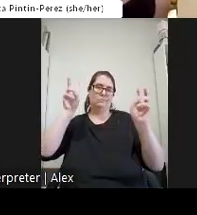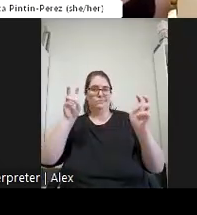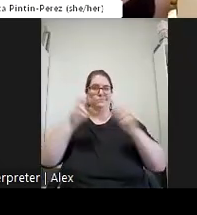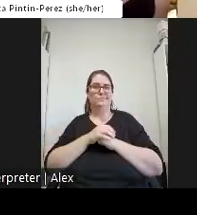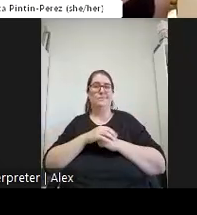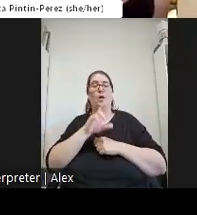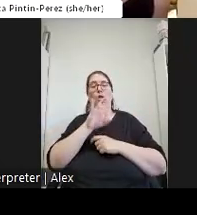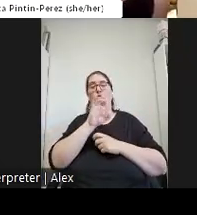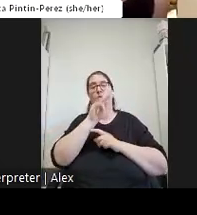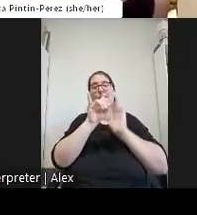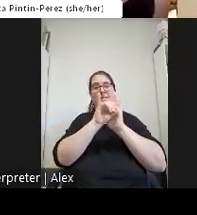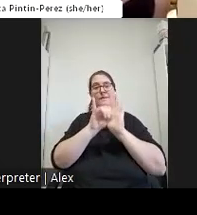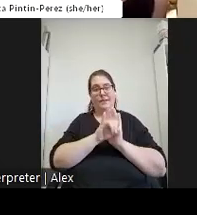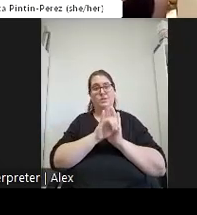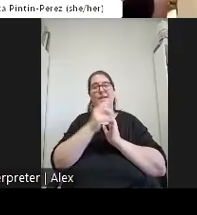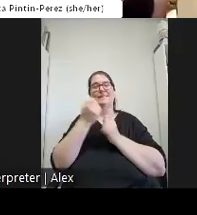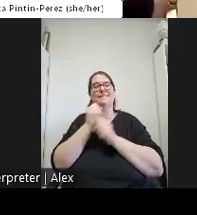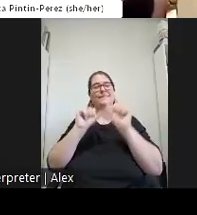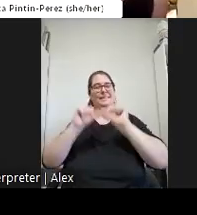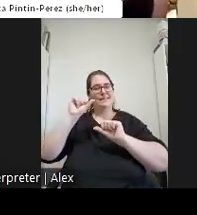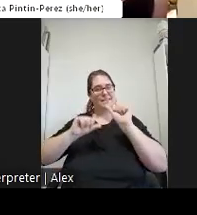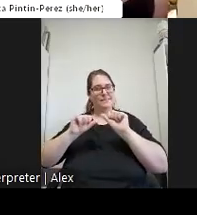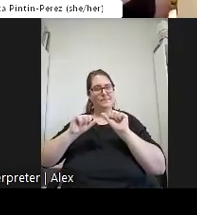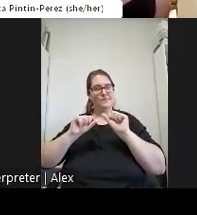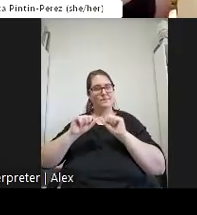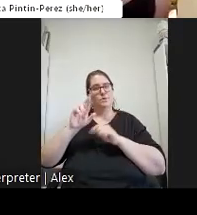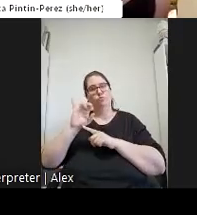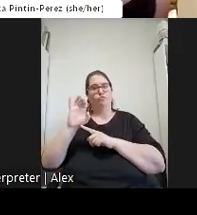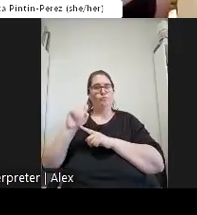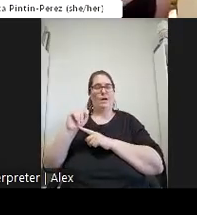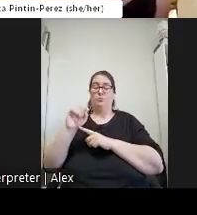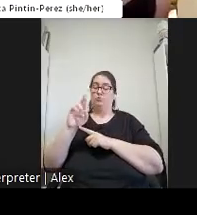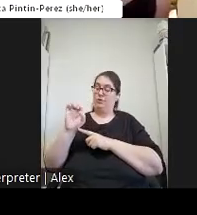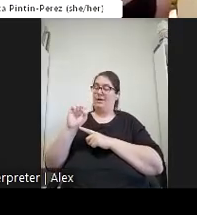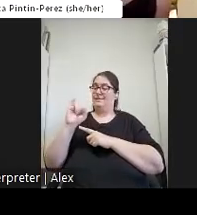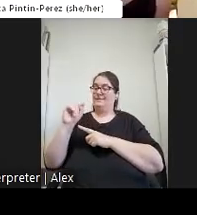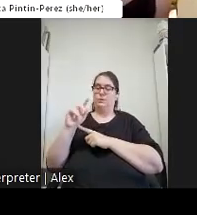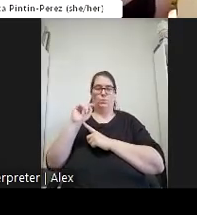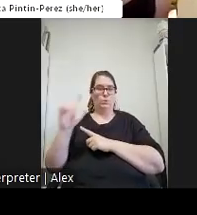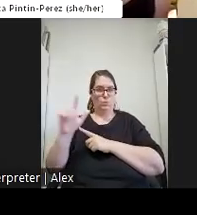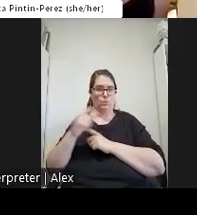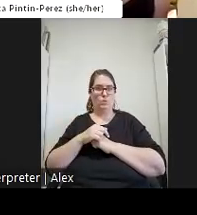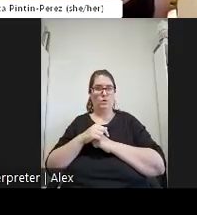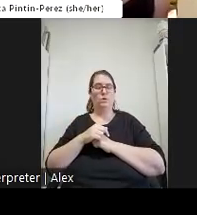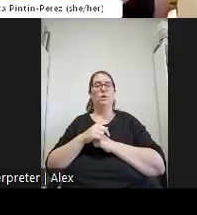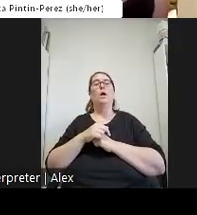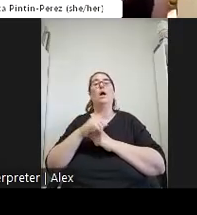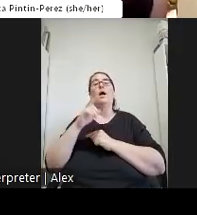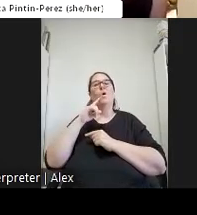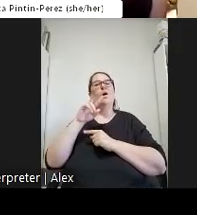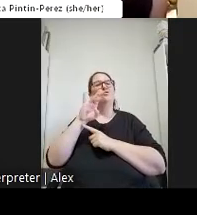Risk Identification and Safety Assessment RISA Tool, a trauma-informed and intersectional approach to risk